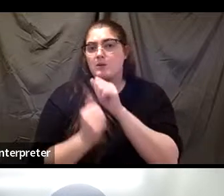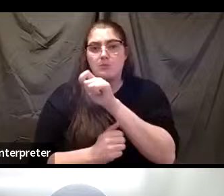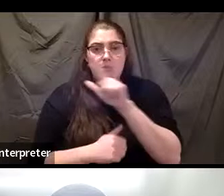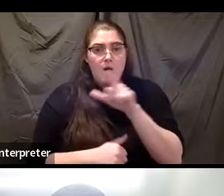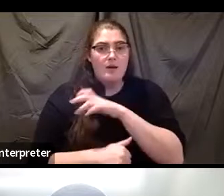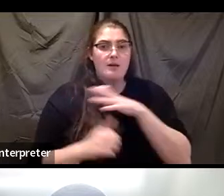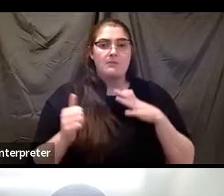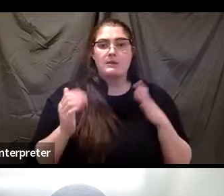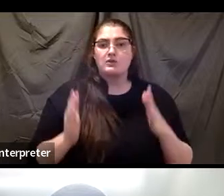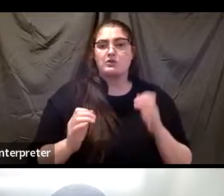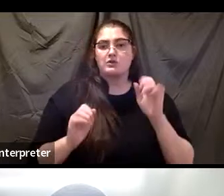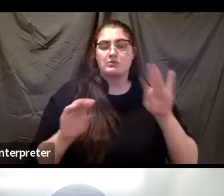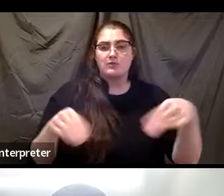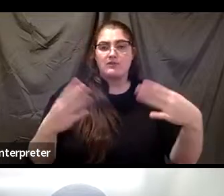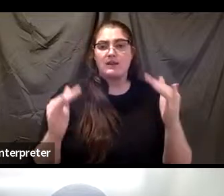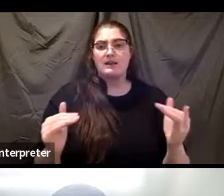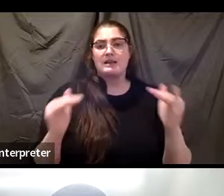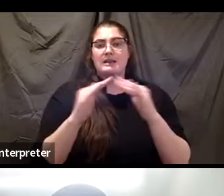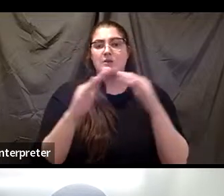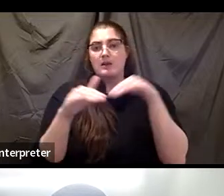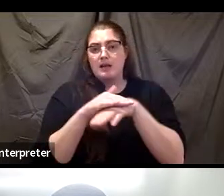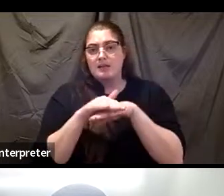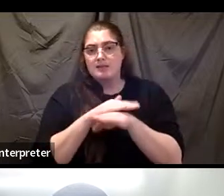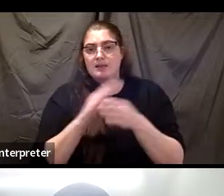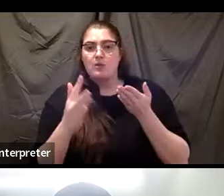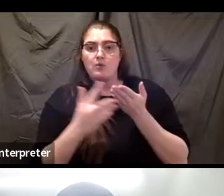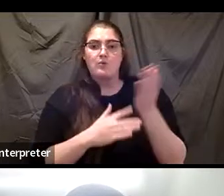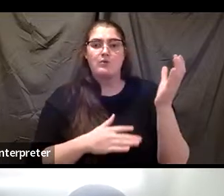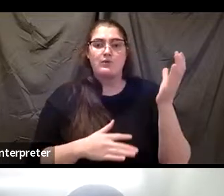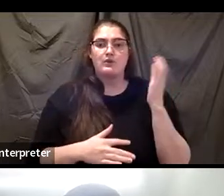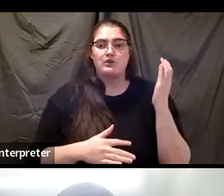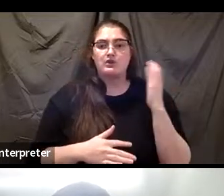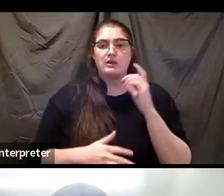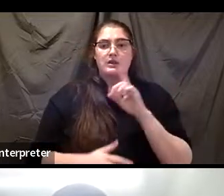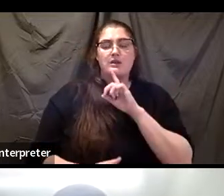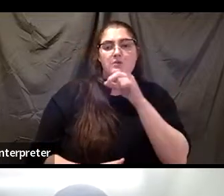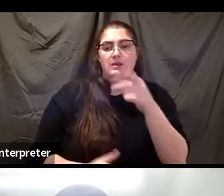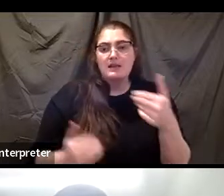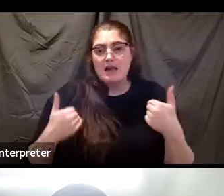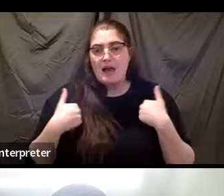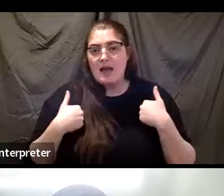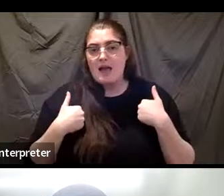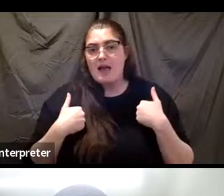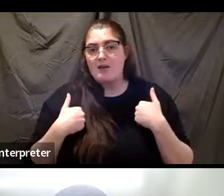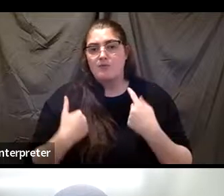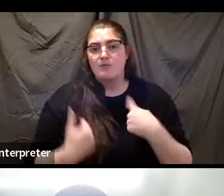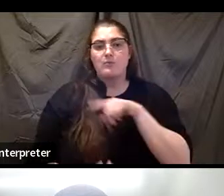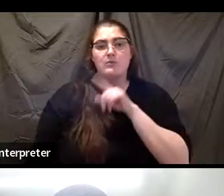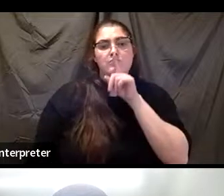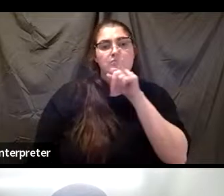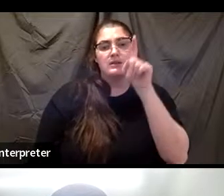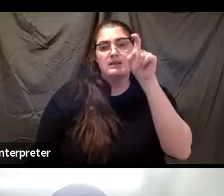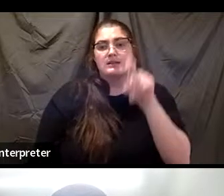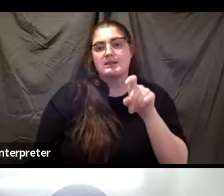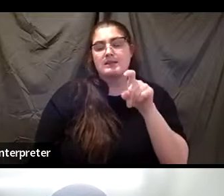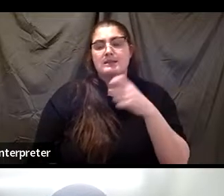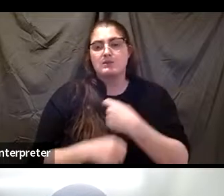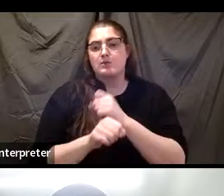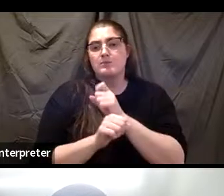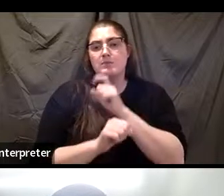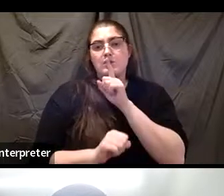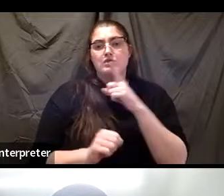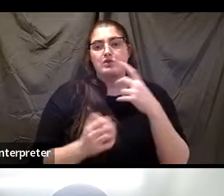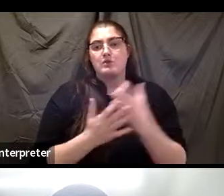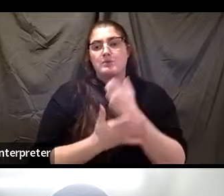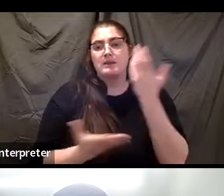equal access through the chair. And I really we really need to make sure that we get